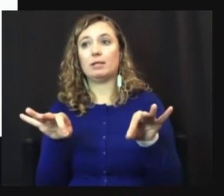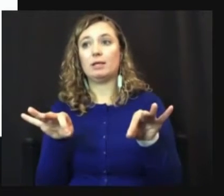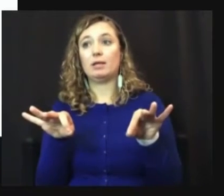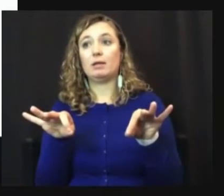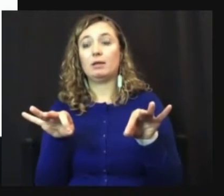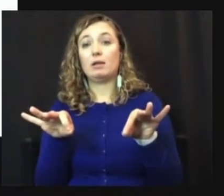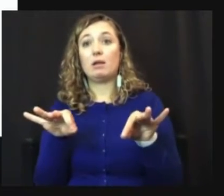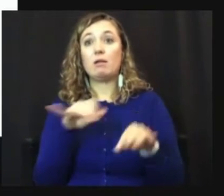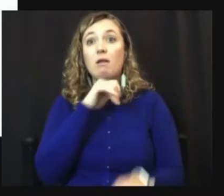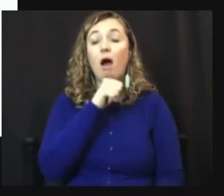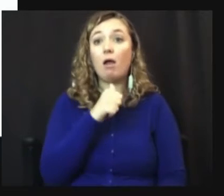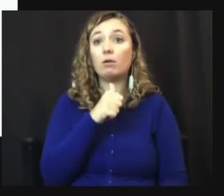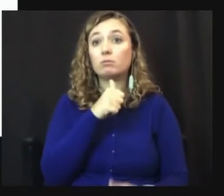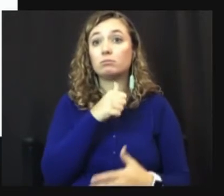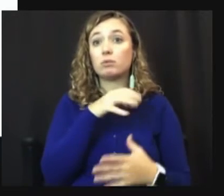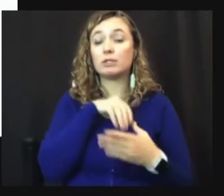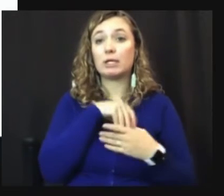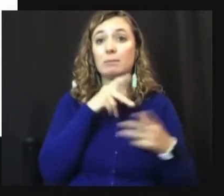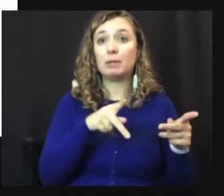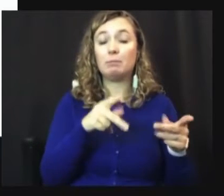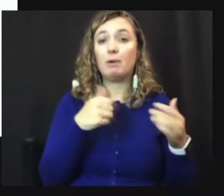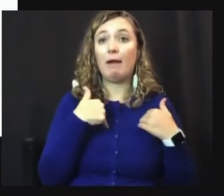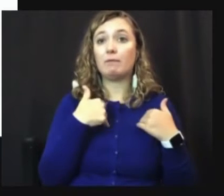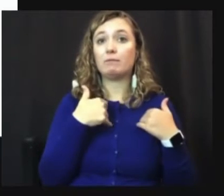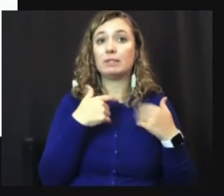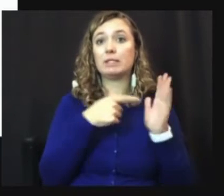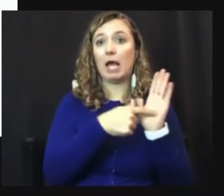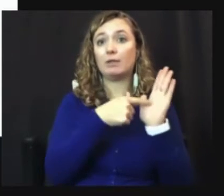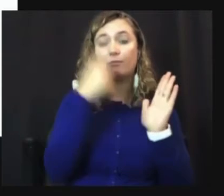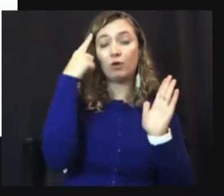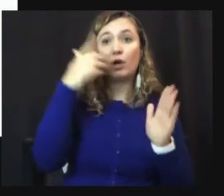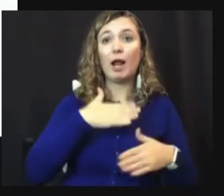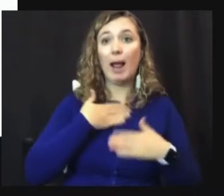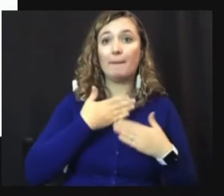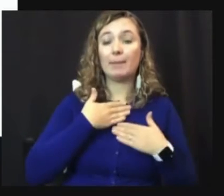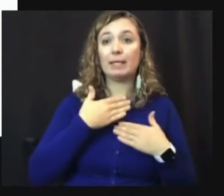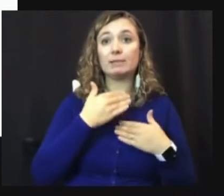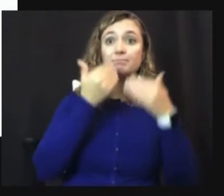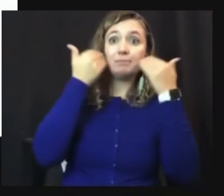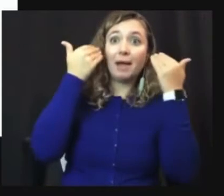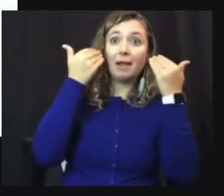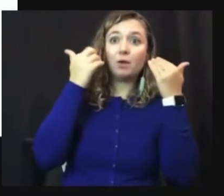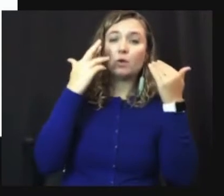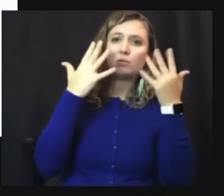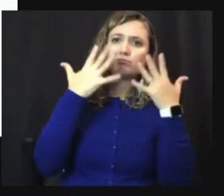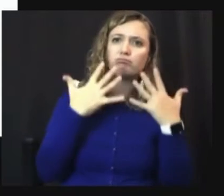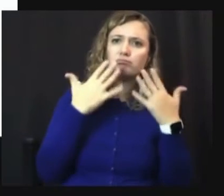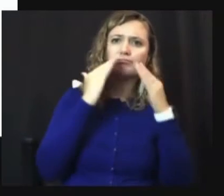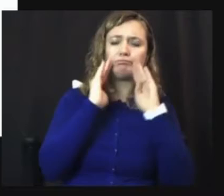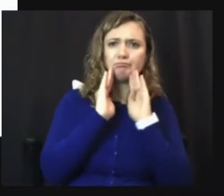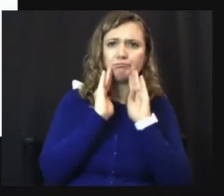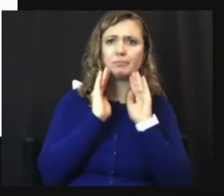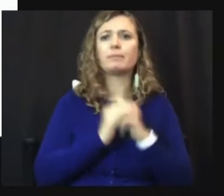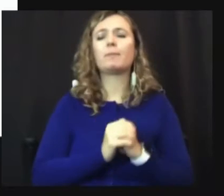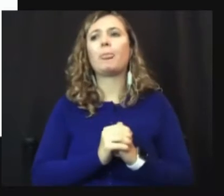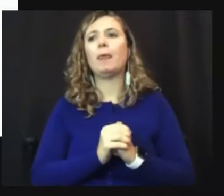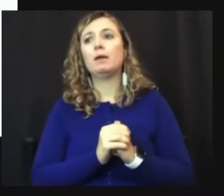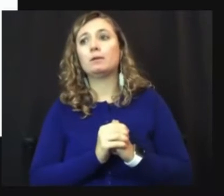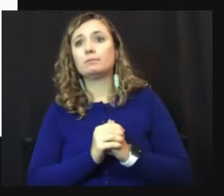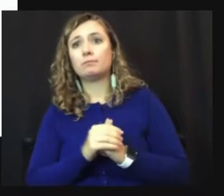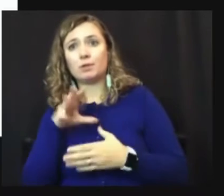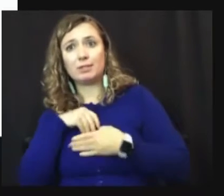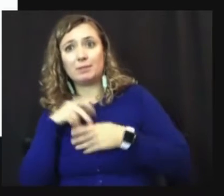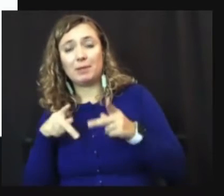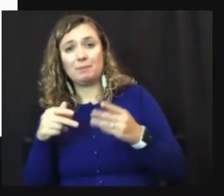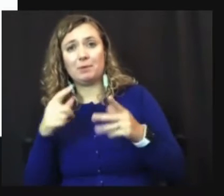such as smiling, and sadness, such as frowning, autistic people also have signs. They just might